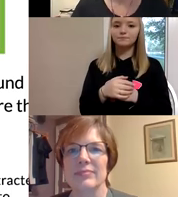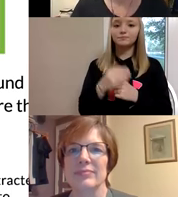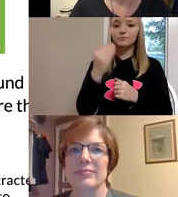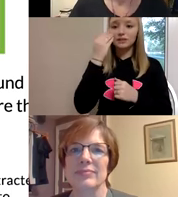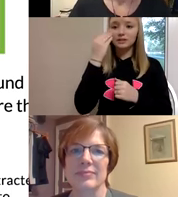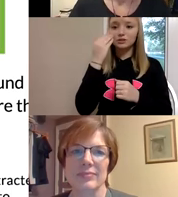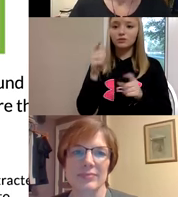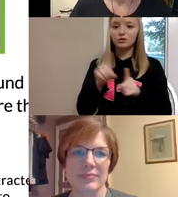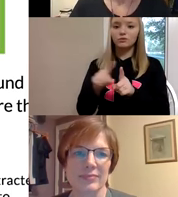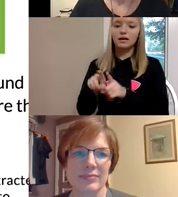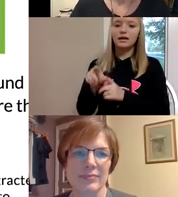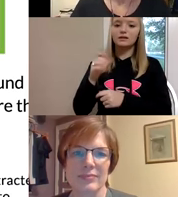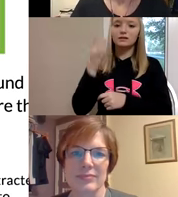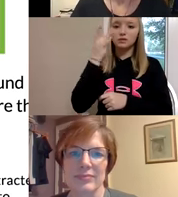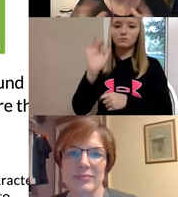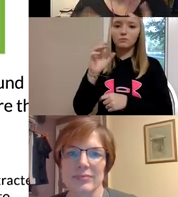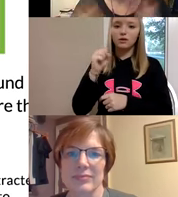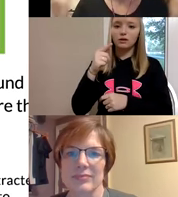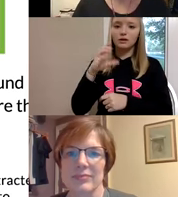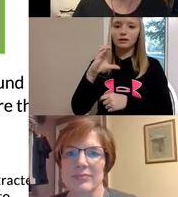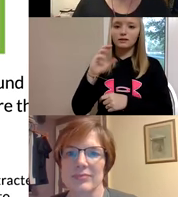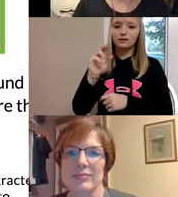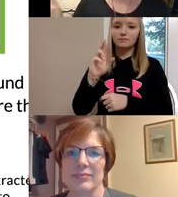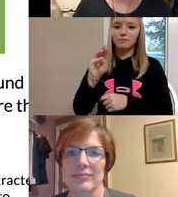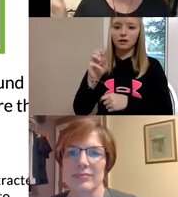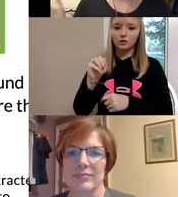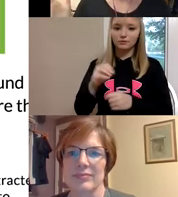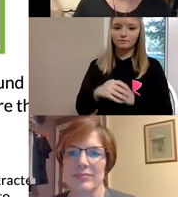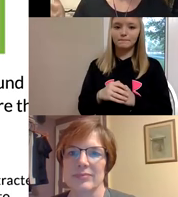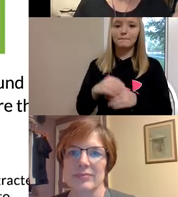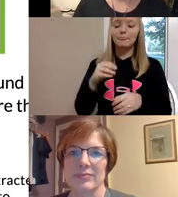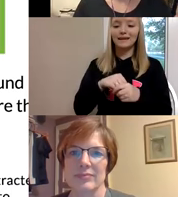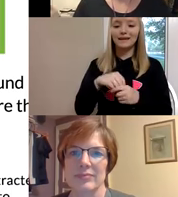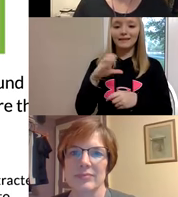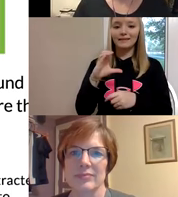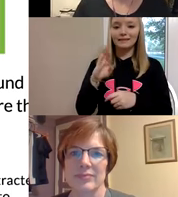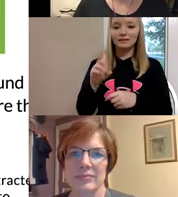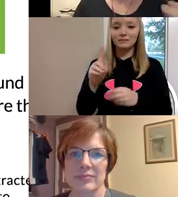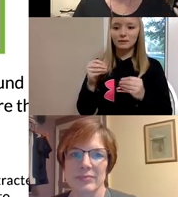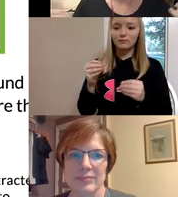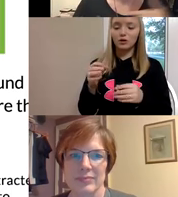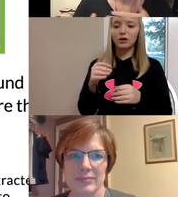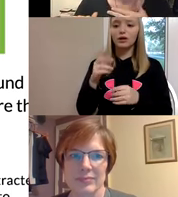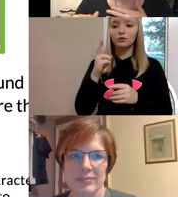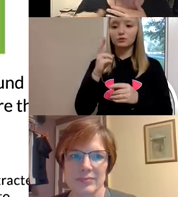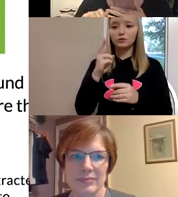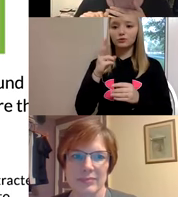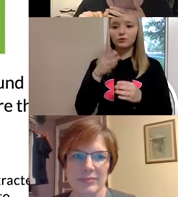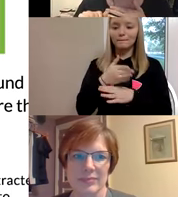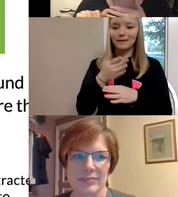Spectrum. So in the CBD market, there are two main types of CBD available.